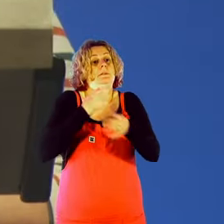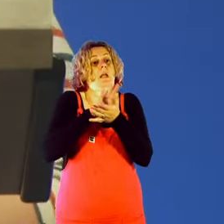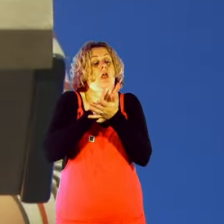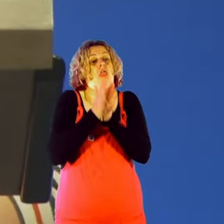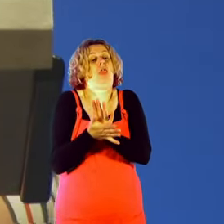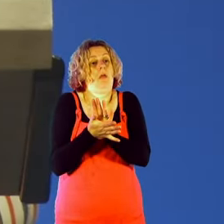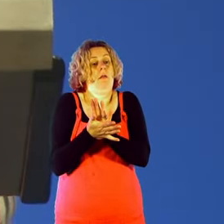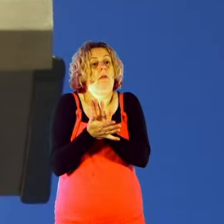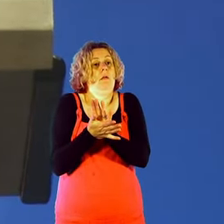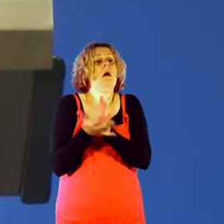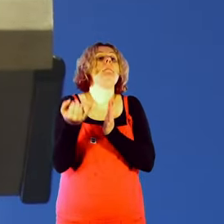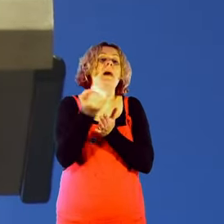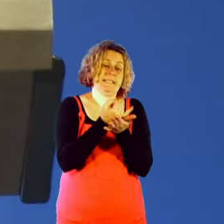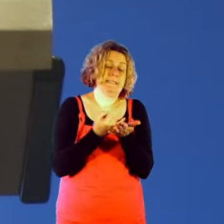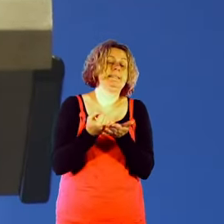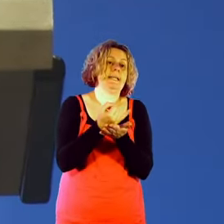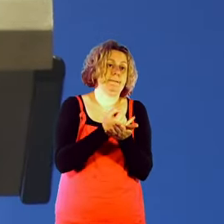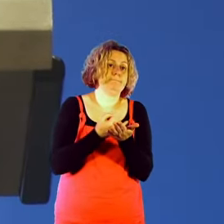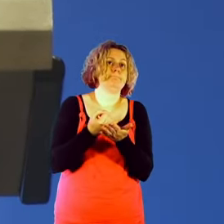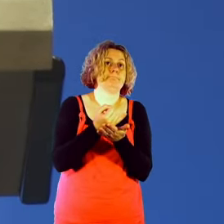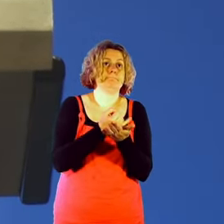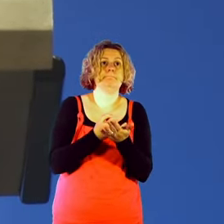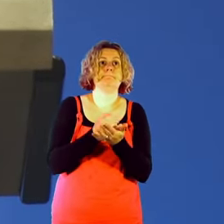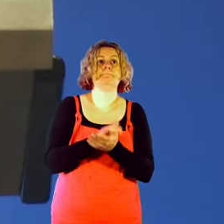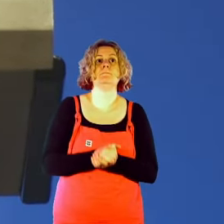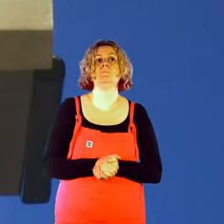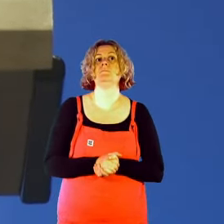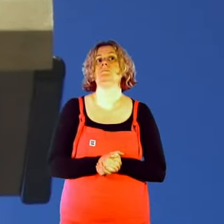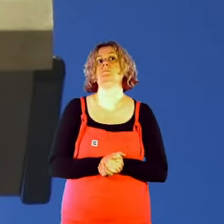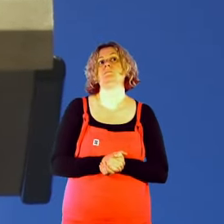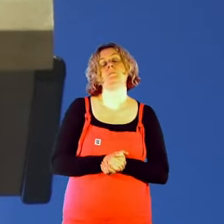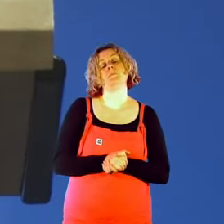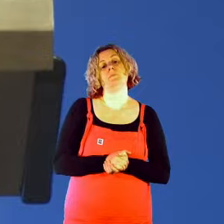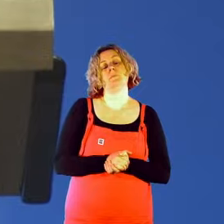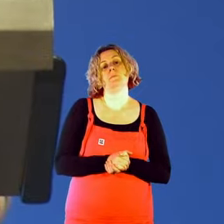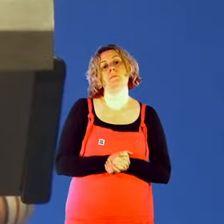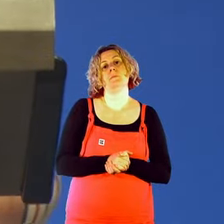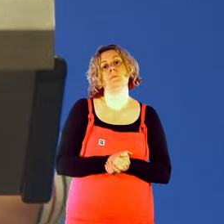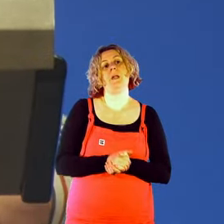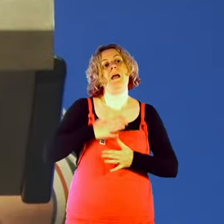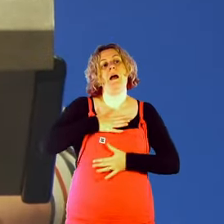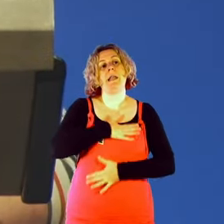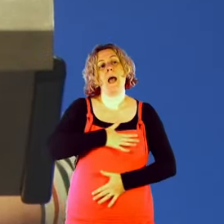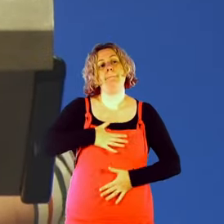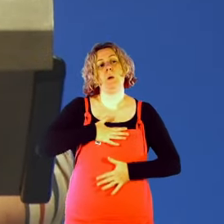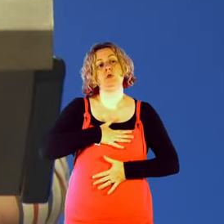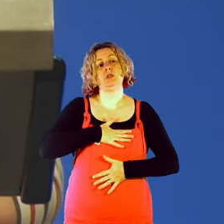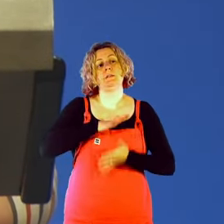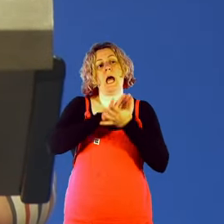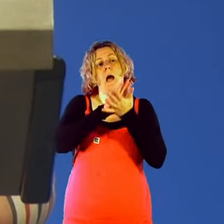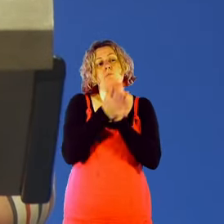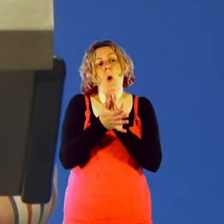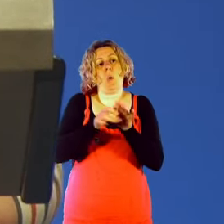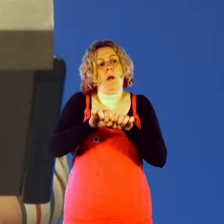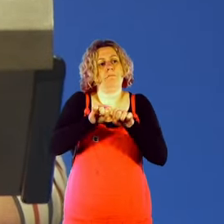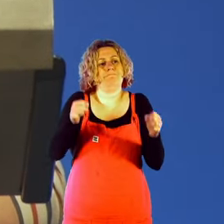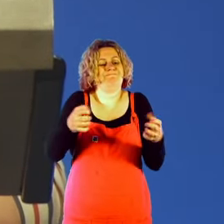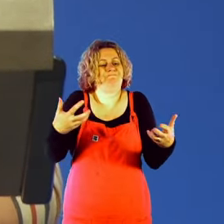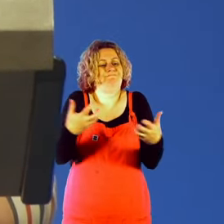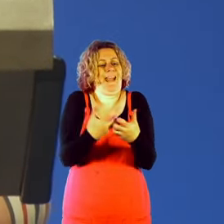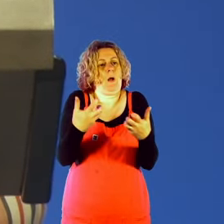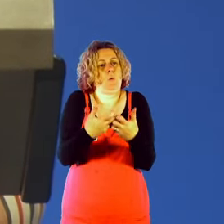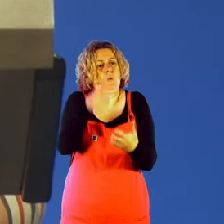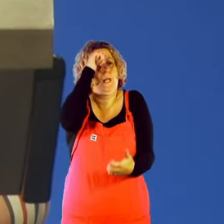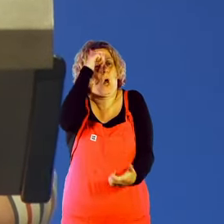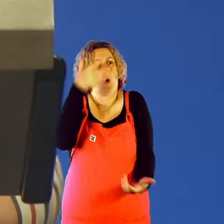The third way I think we can see that our emotions are broken is that we give them too much control. In fact, I